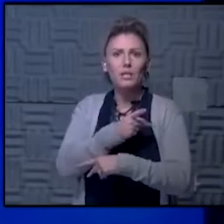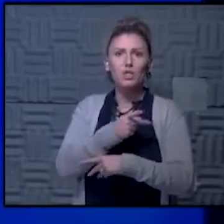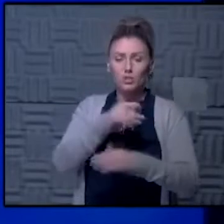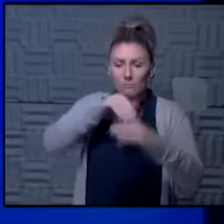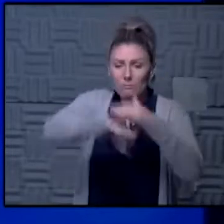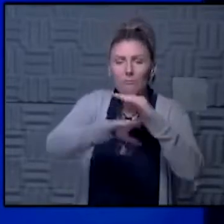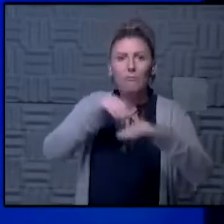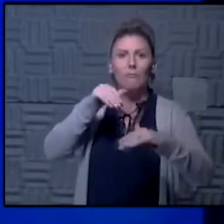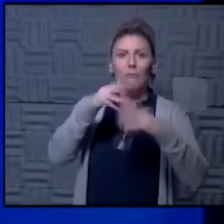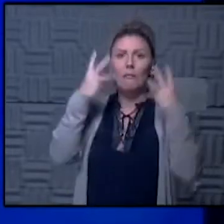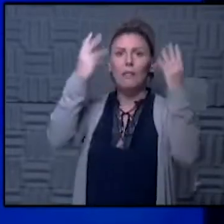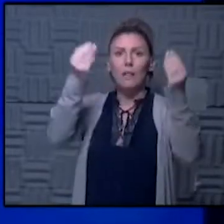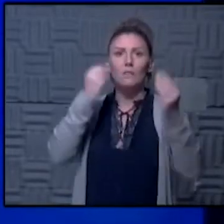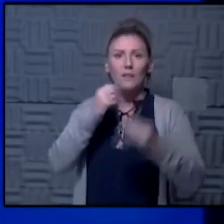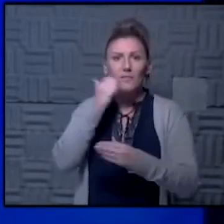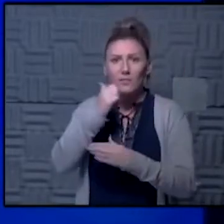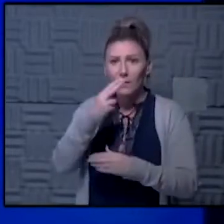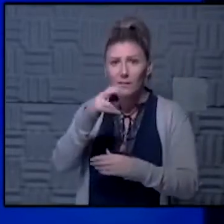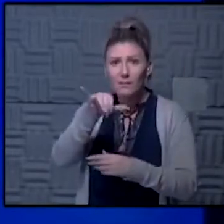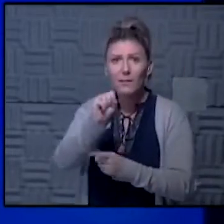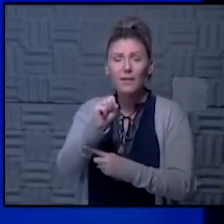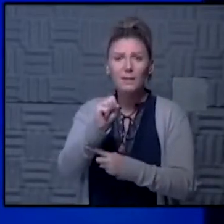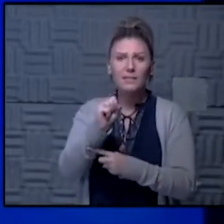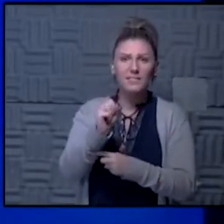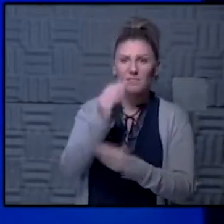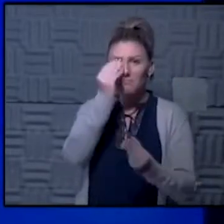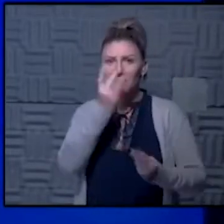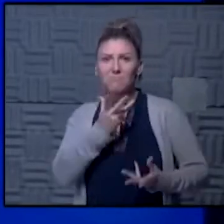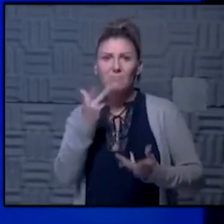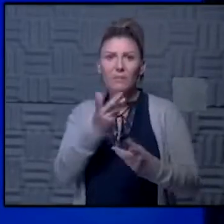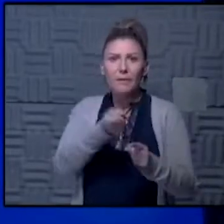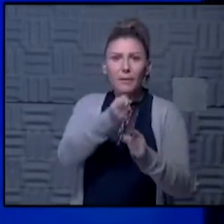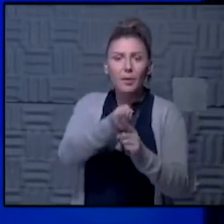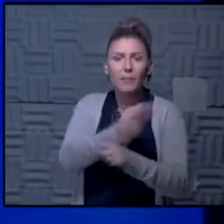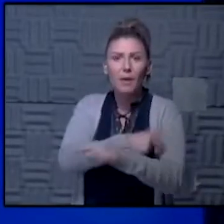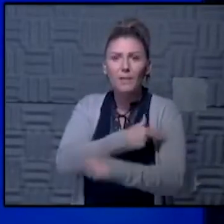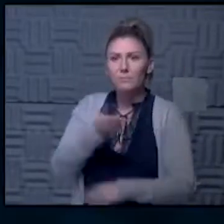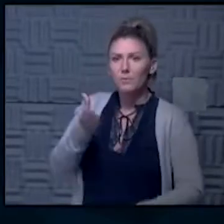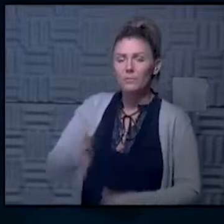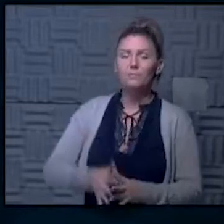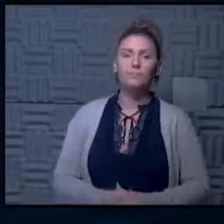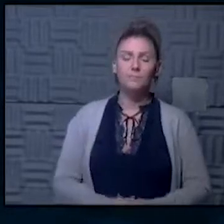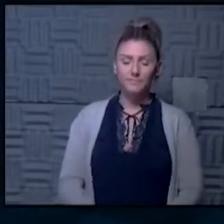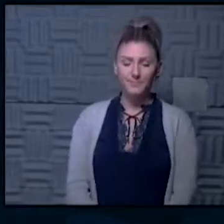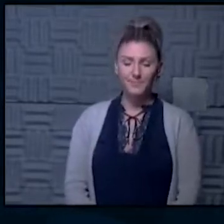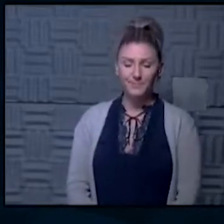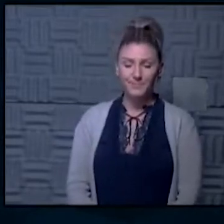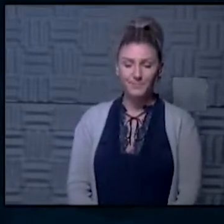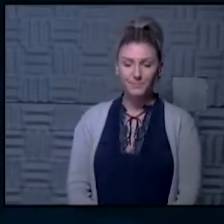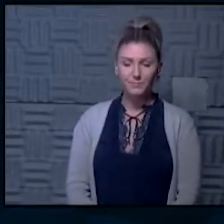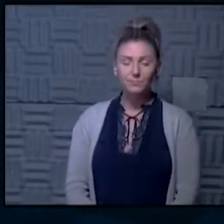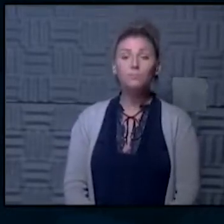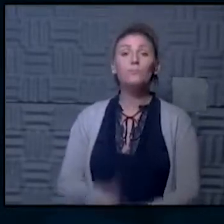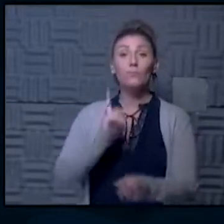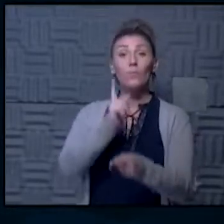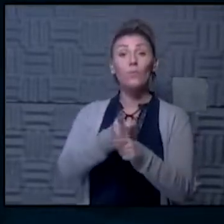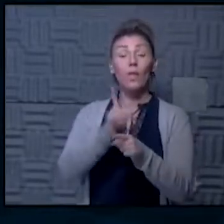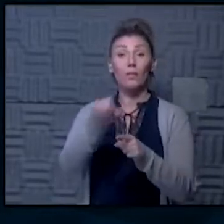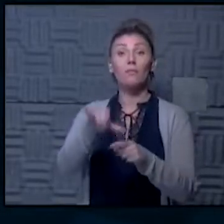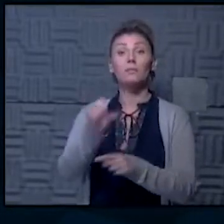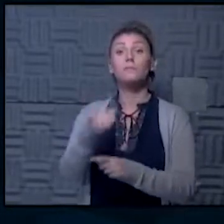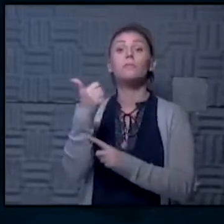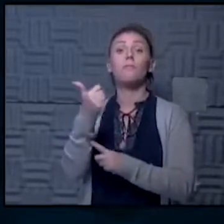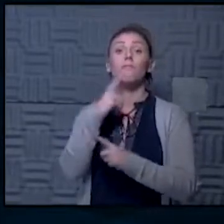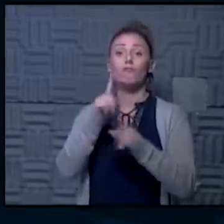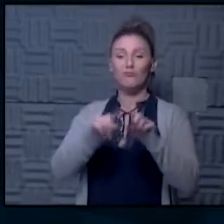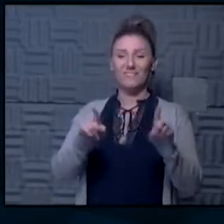going every day in Hays? Just to kind of give us a sense of the impact on the hospital there. Right. So that's the other